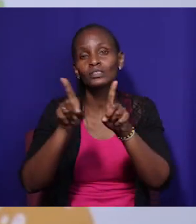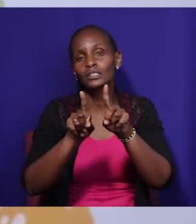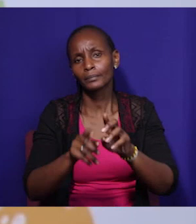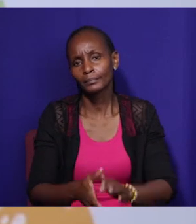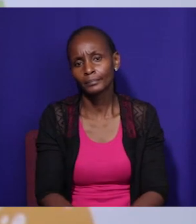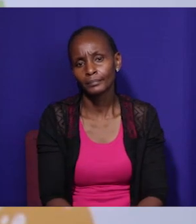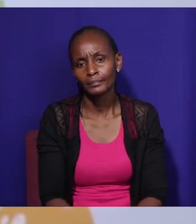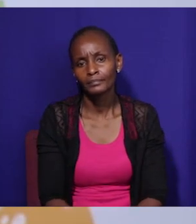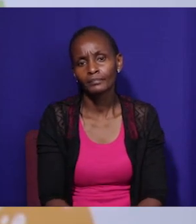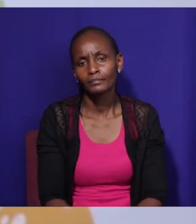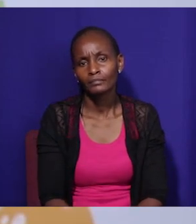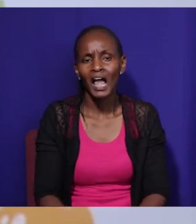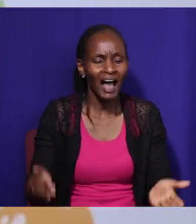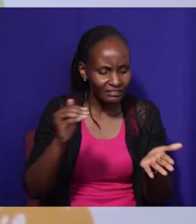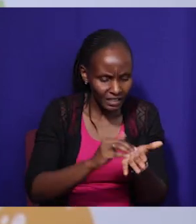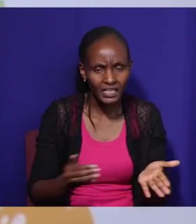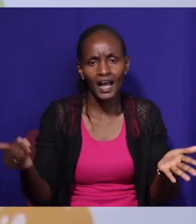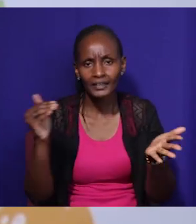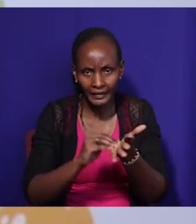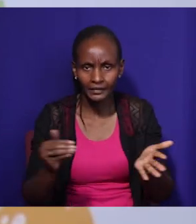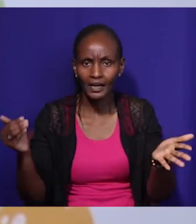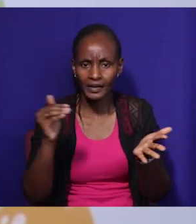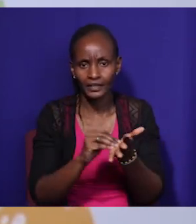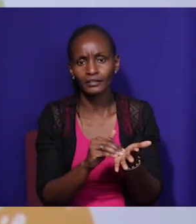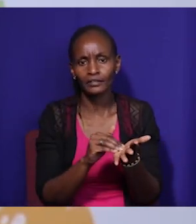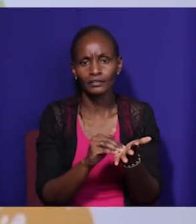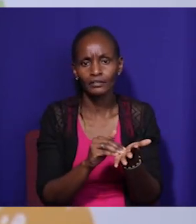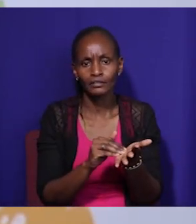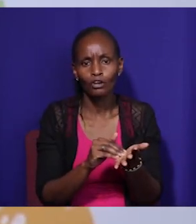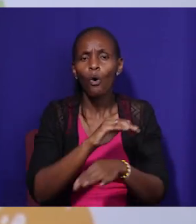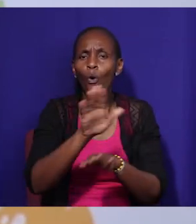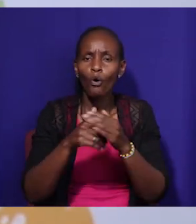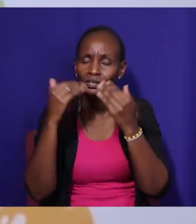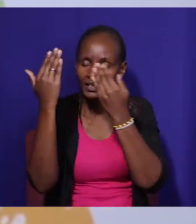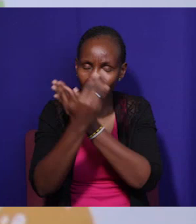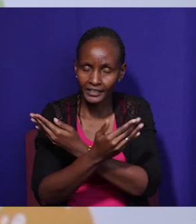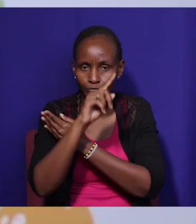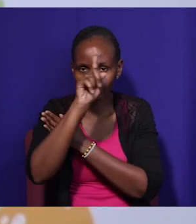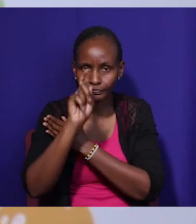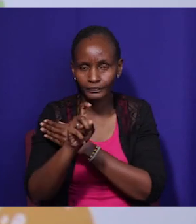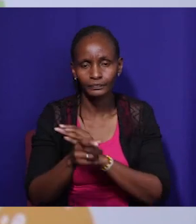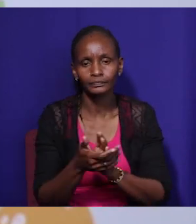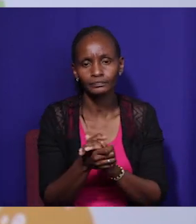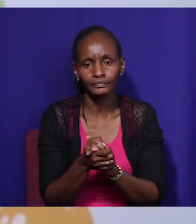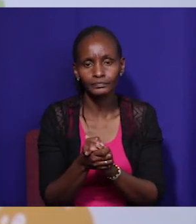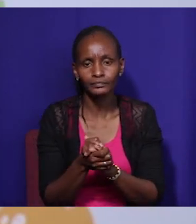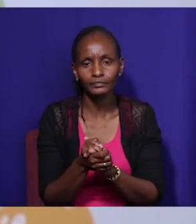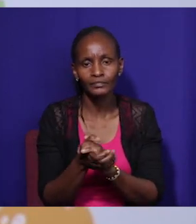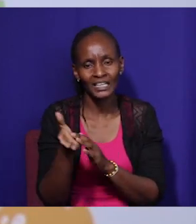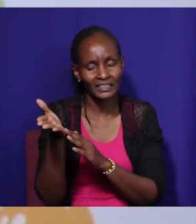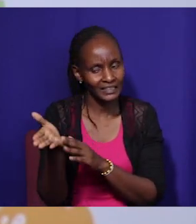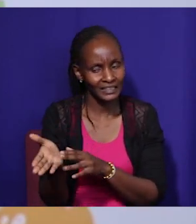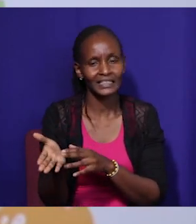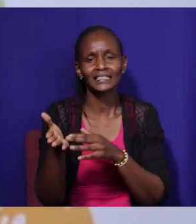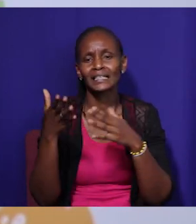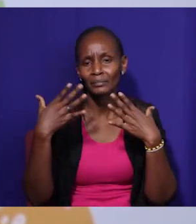same thing over and over and over again for the whole night? These people